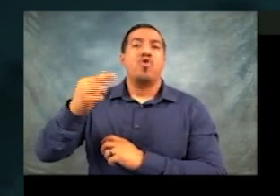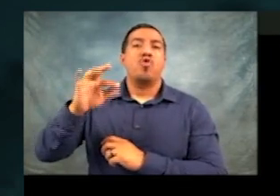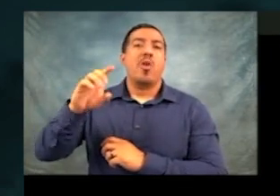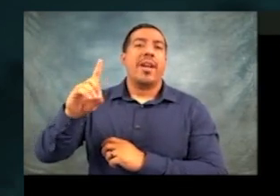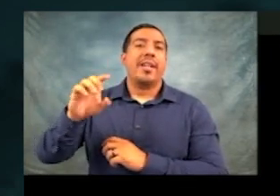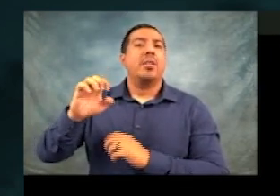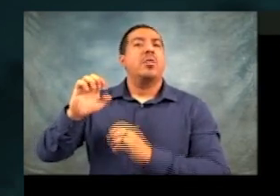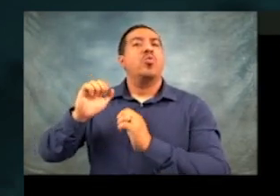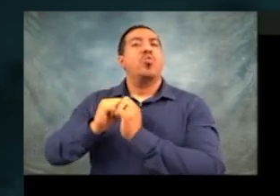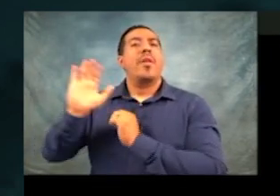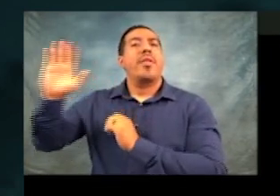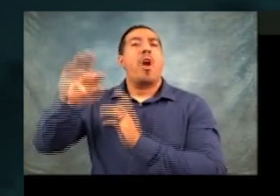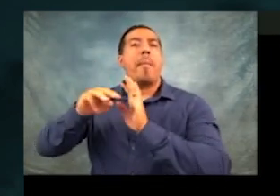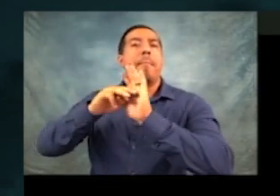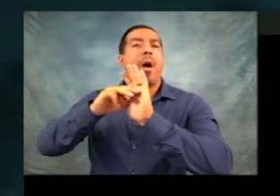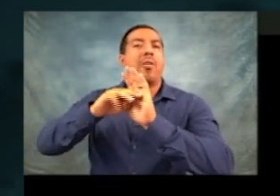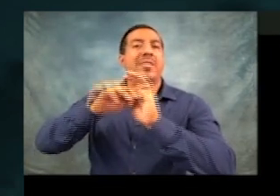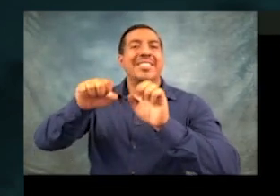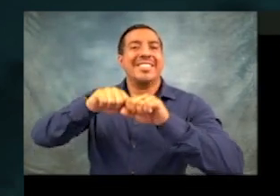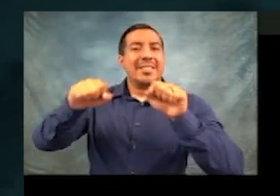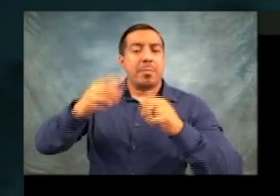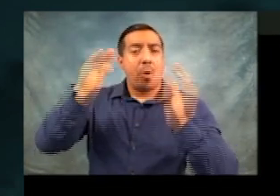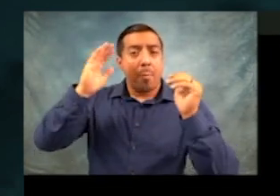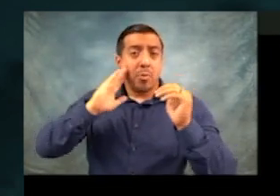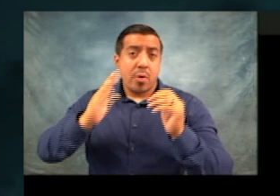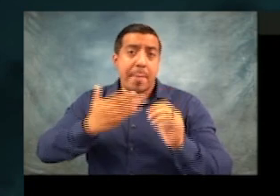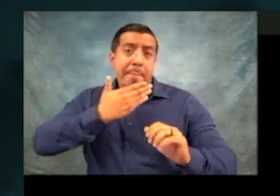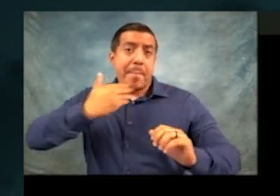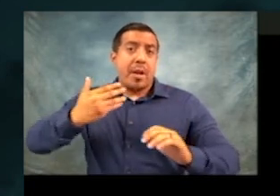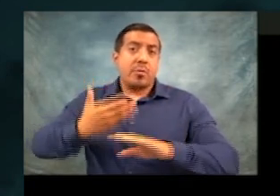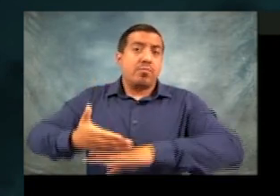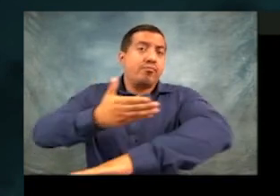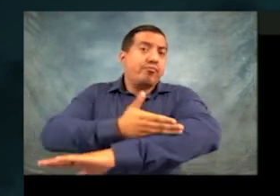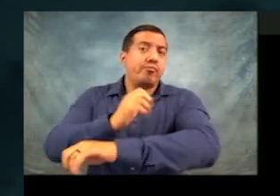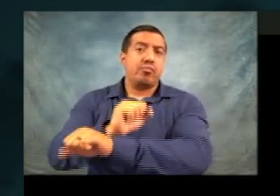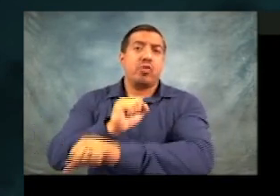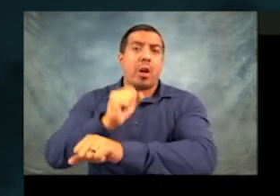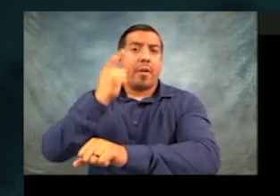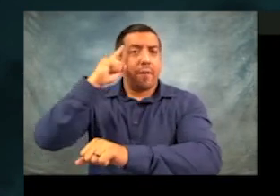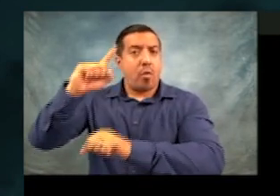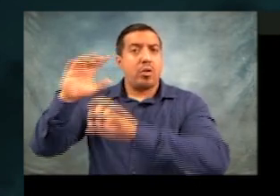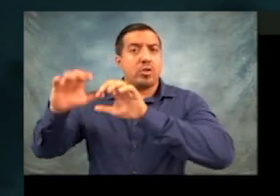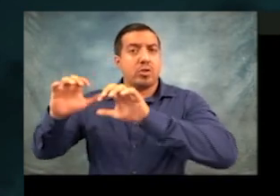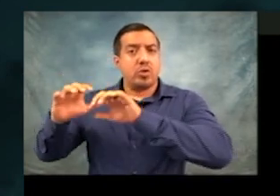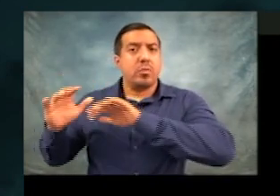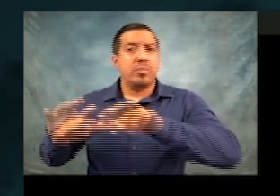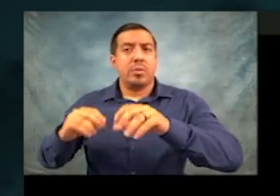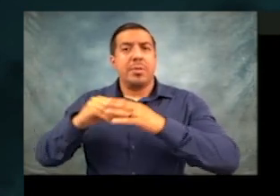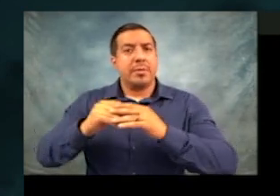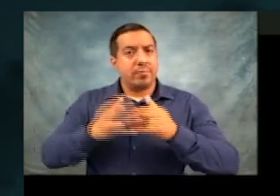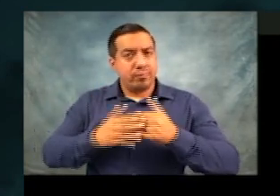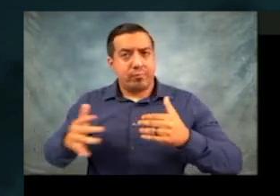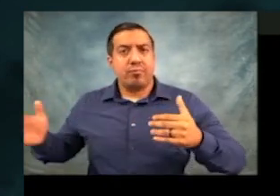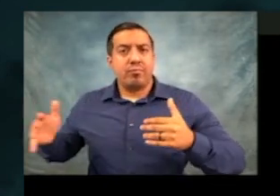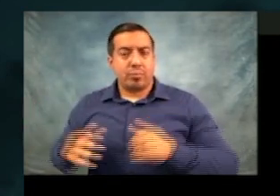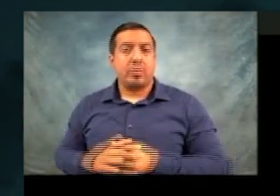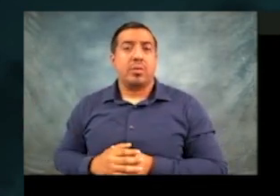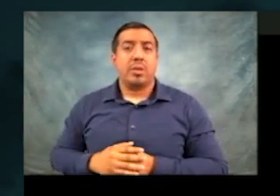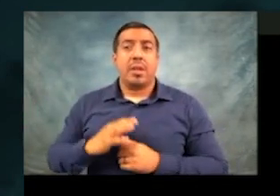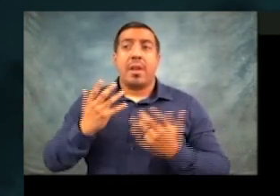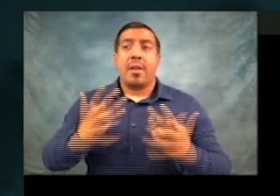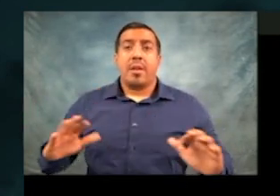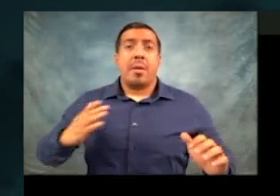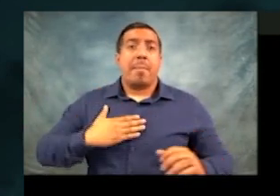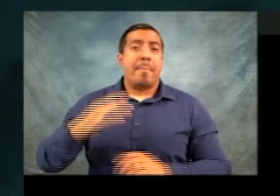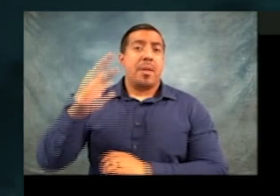in hopes of doing a better job of predicting these storm surges going forward. That concludes